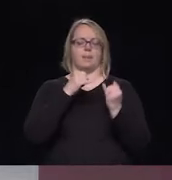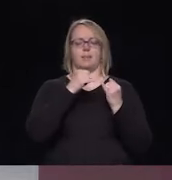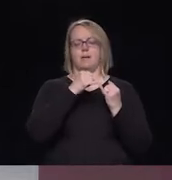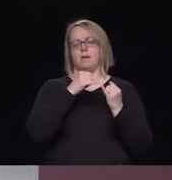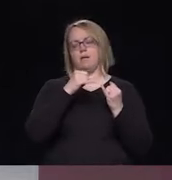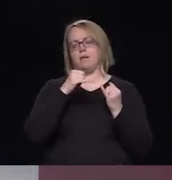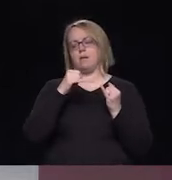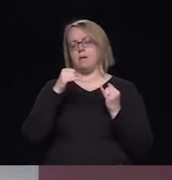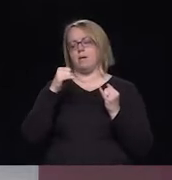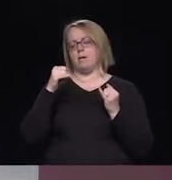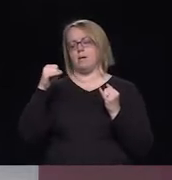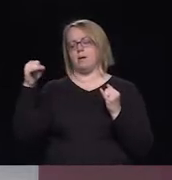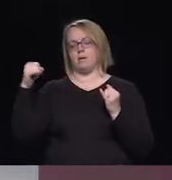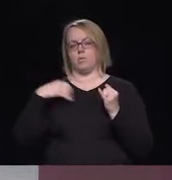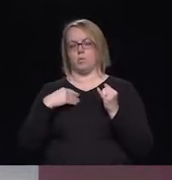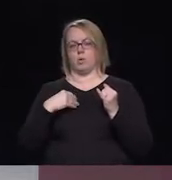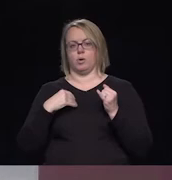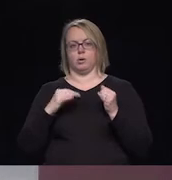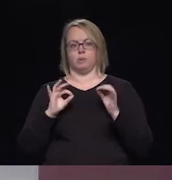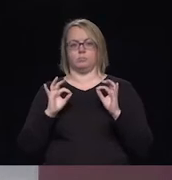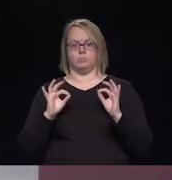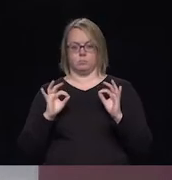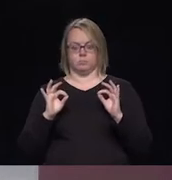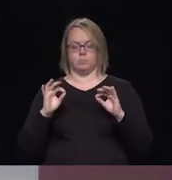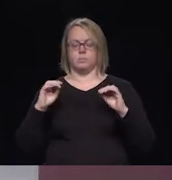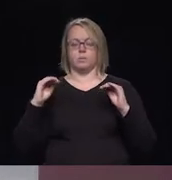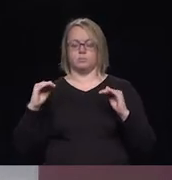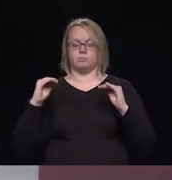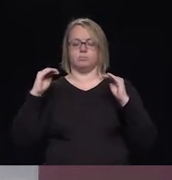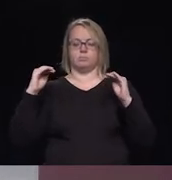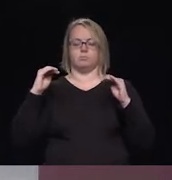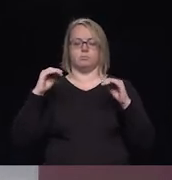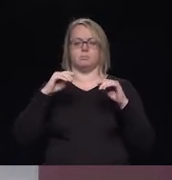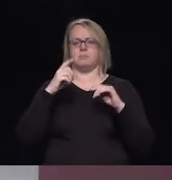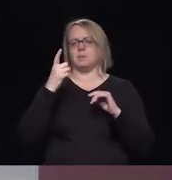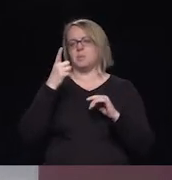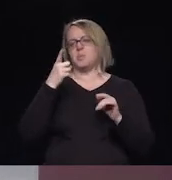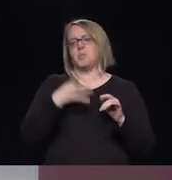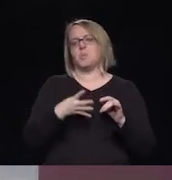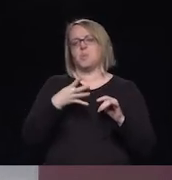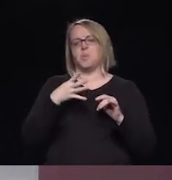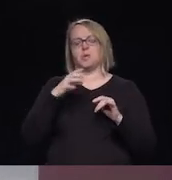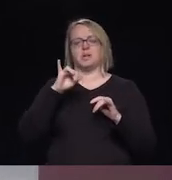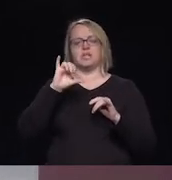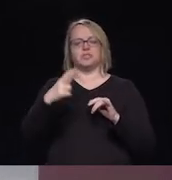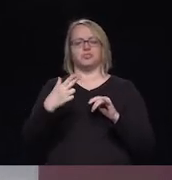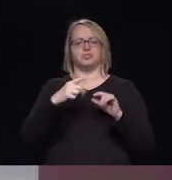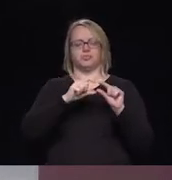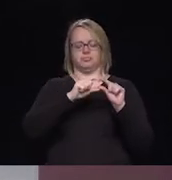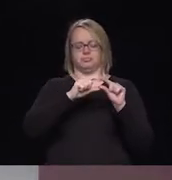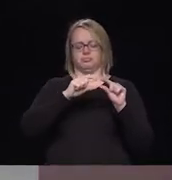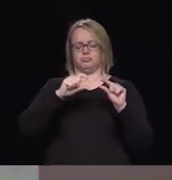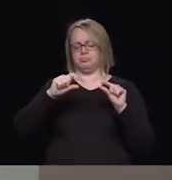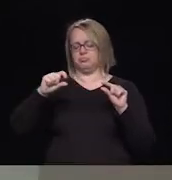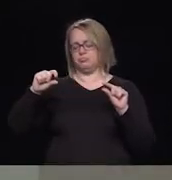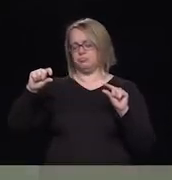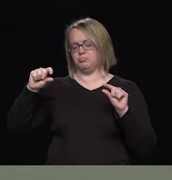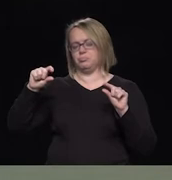Now I do want to make this thicker, so I'm going to make it a quarter of an inch thick. Add some more paint.